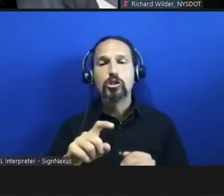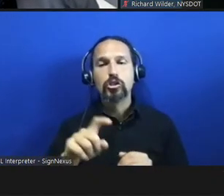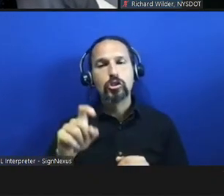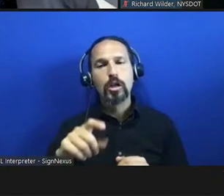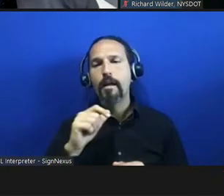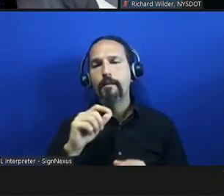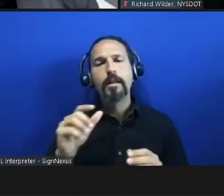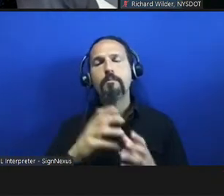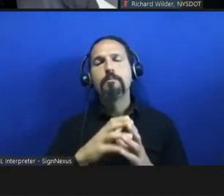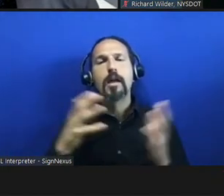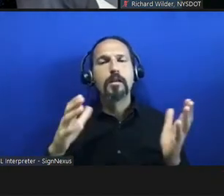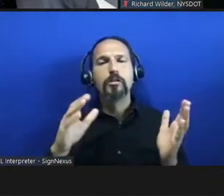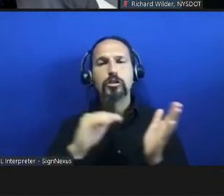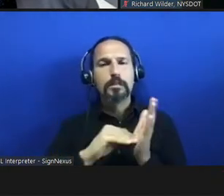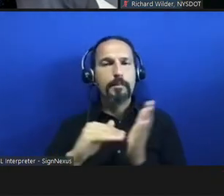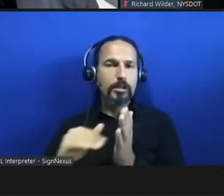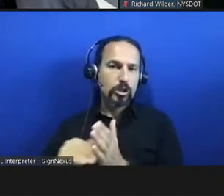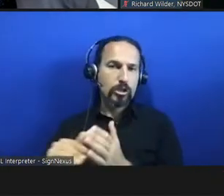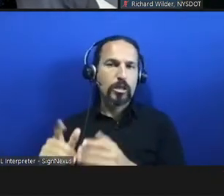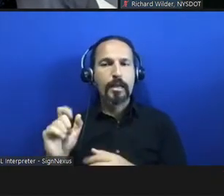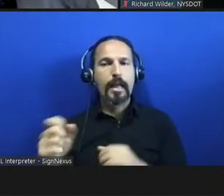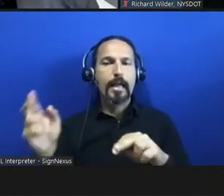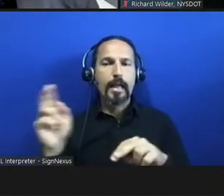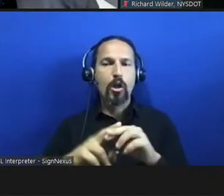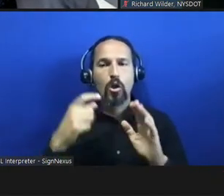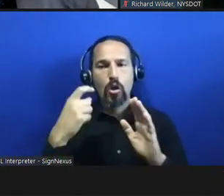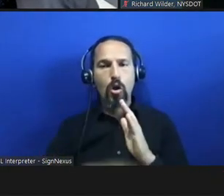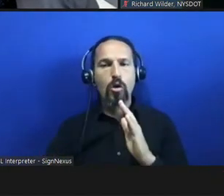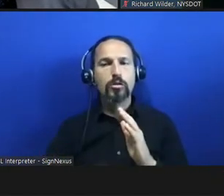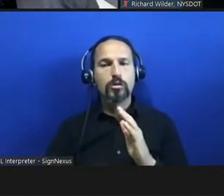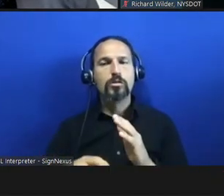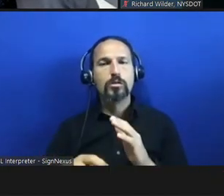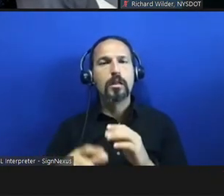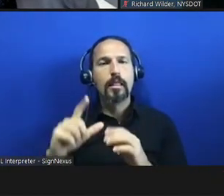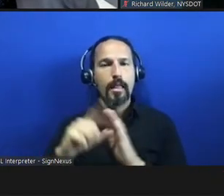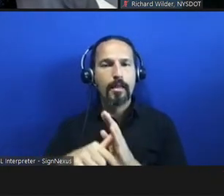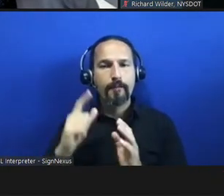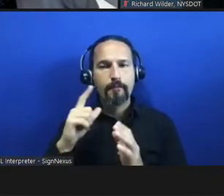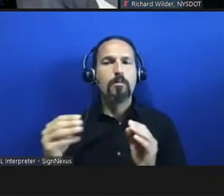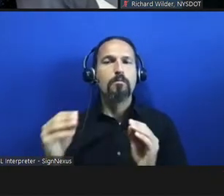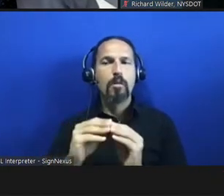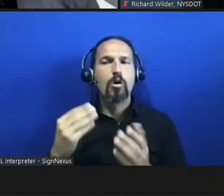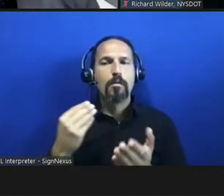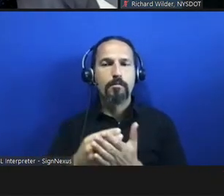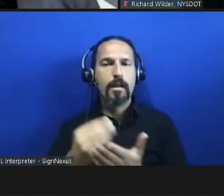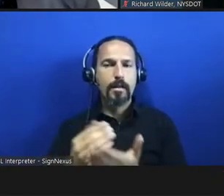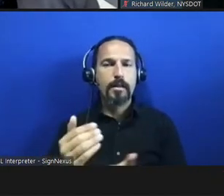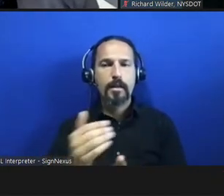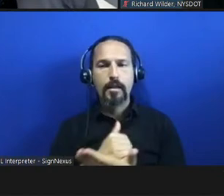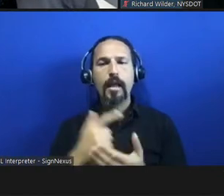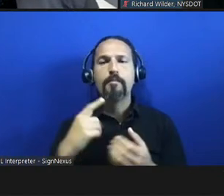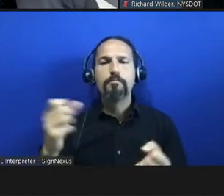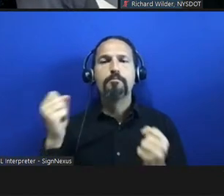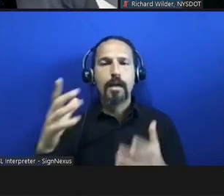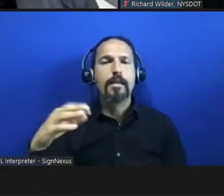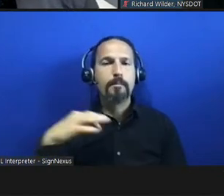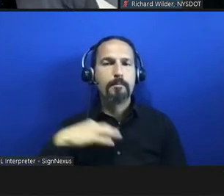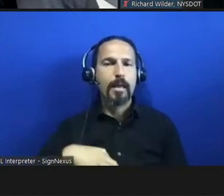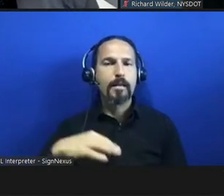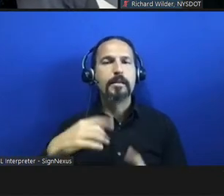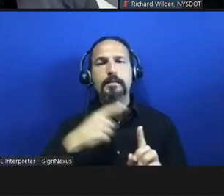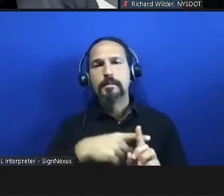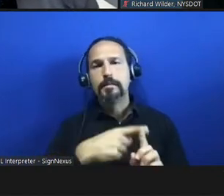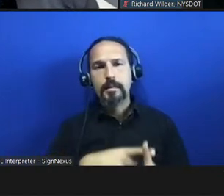exemptions as possible and we can always increase costs and tolls later if the need for more money arises there's so many benefits like the